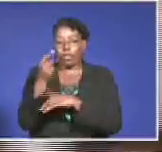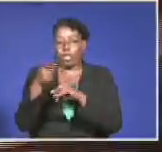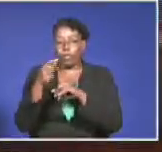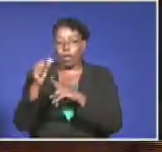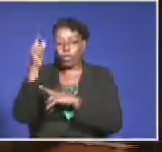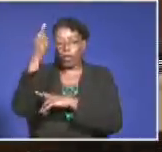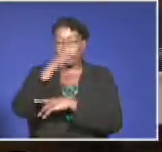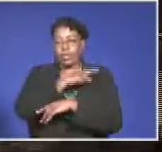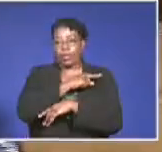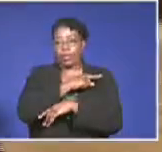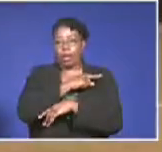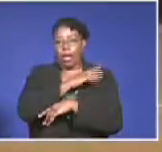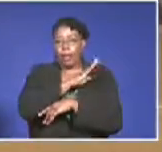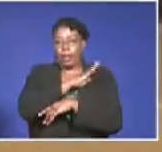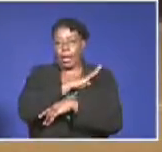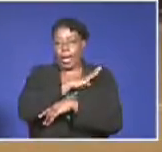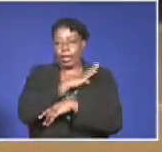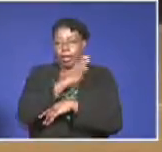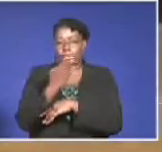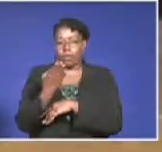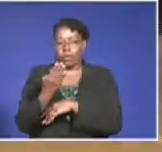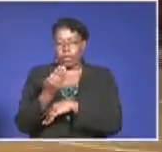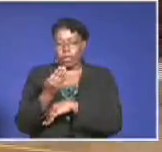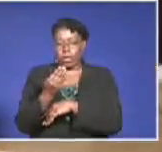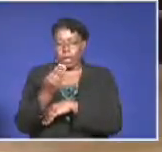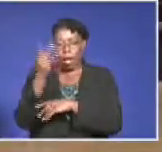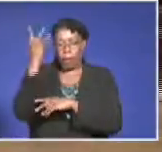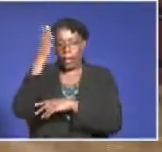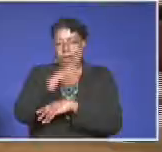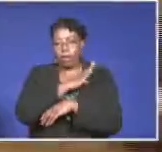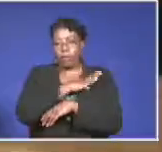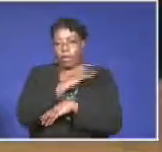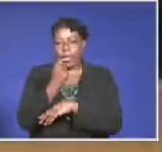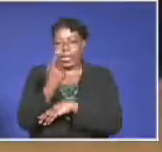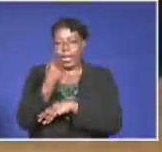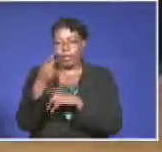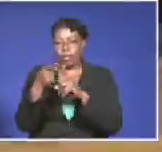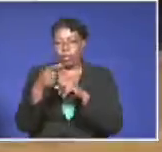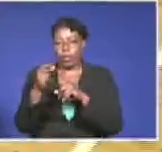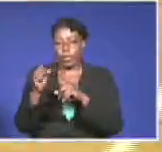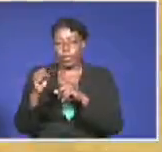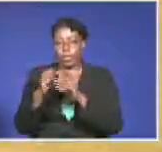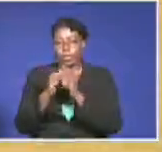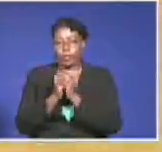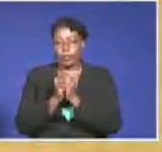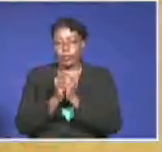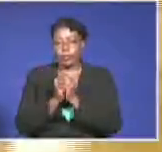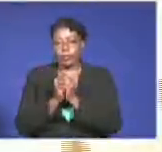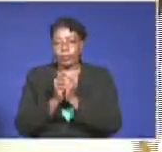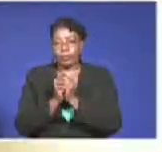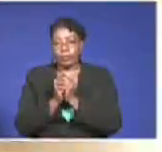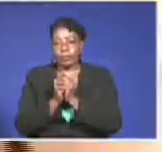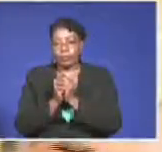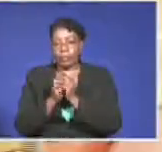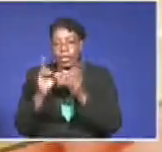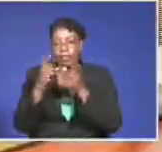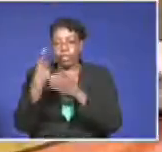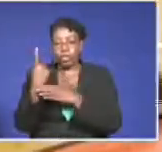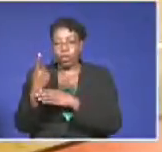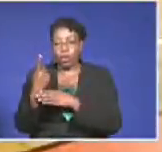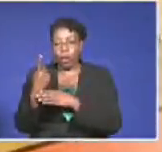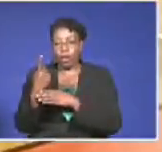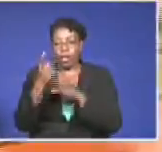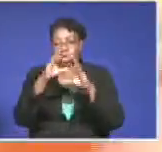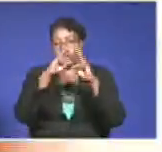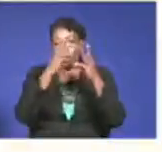had 11 points and 10 rebounds, while Michael Bethel, he also put up 11 points. Over in Division 1, the Commonwealth